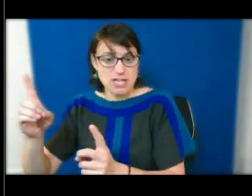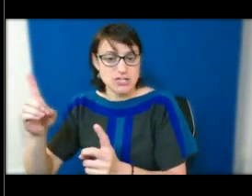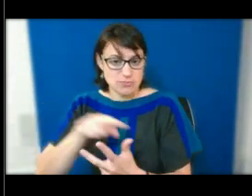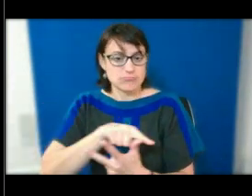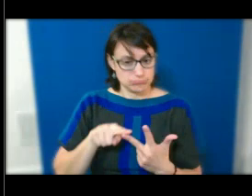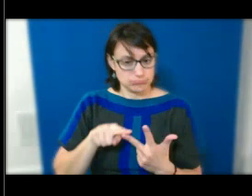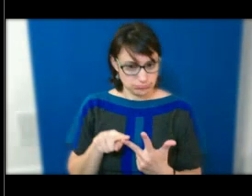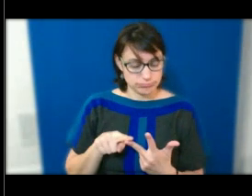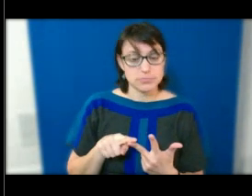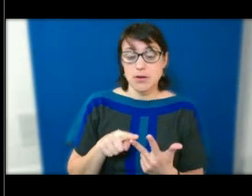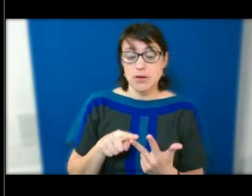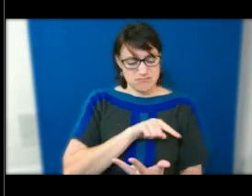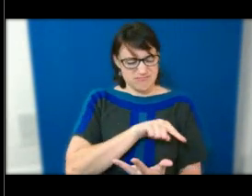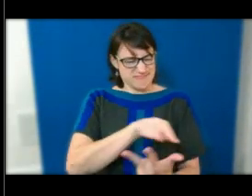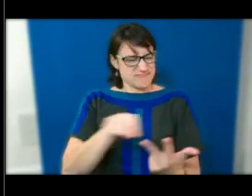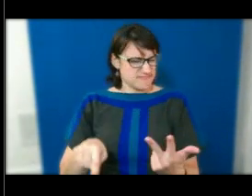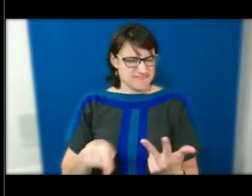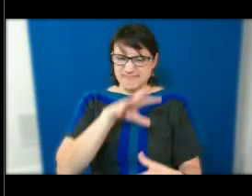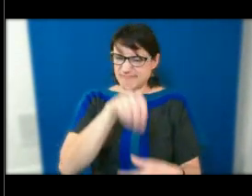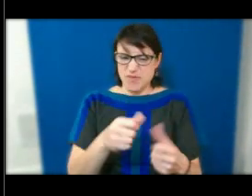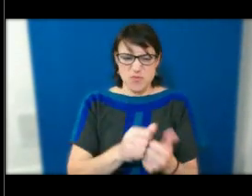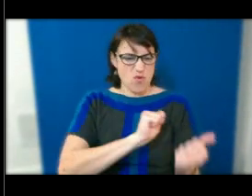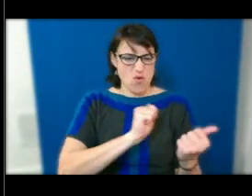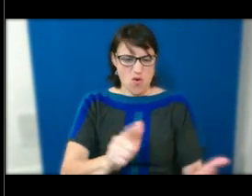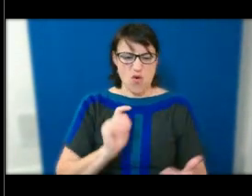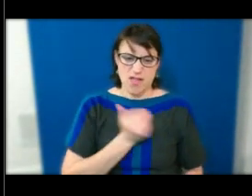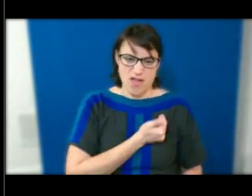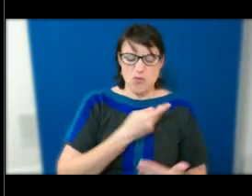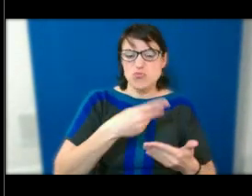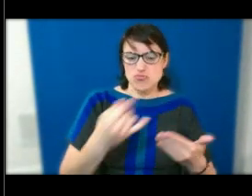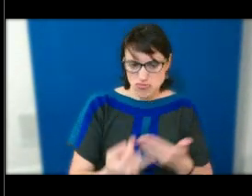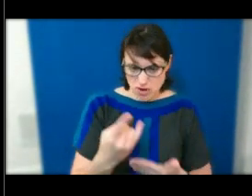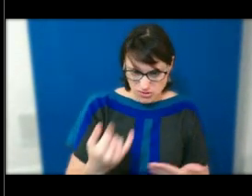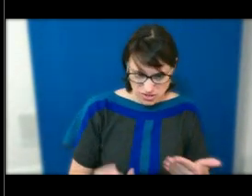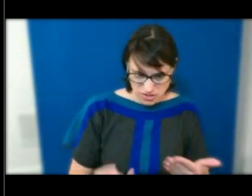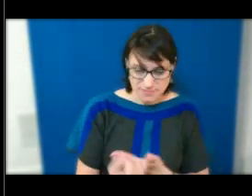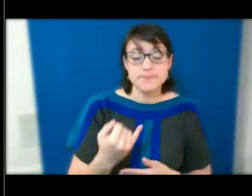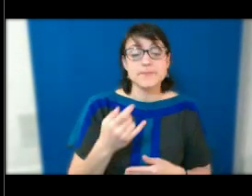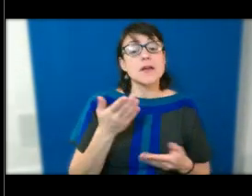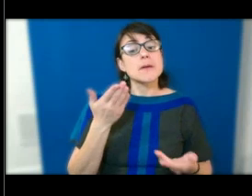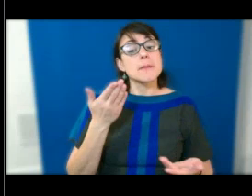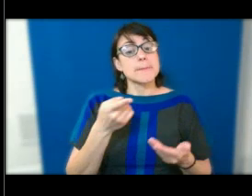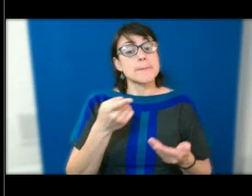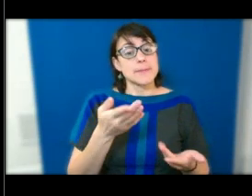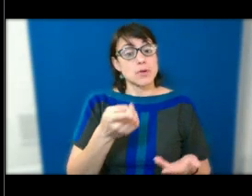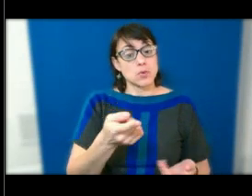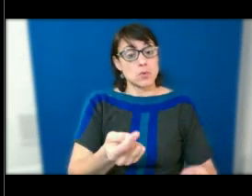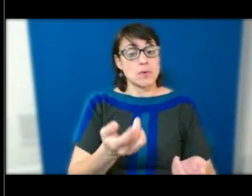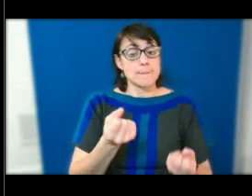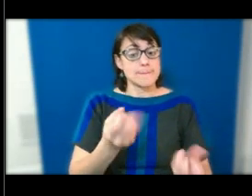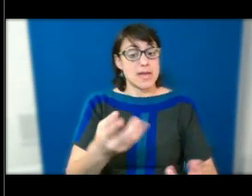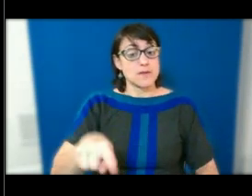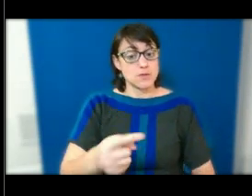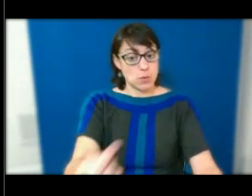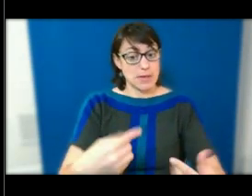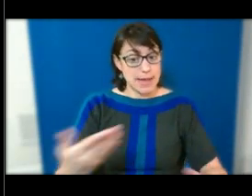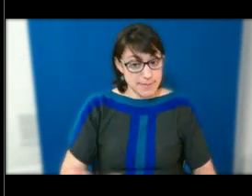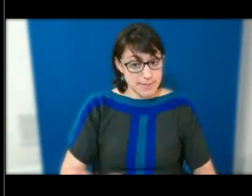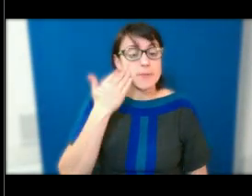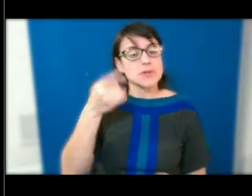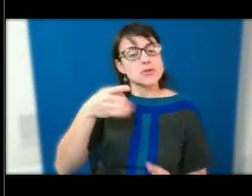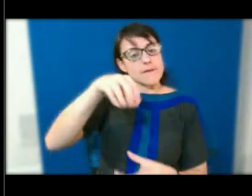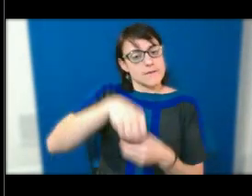you are here because you're being funded on some of the community level grants that we had. That is a lot of the local engagement